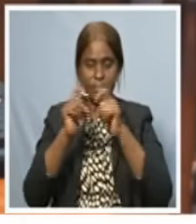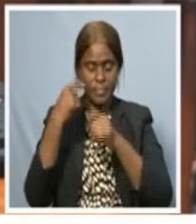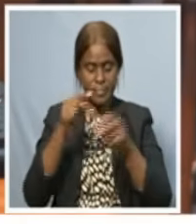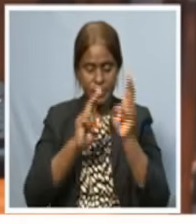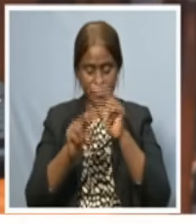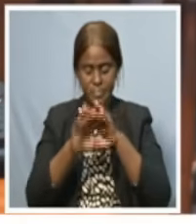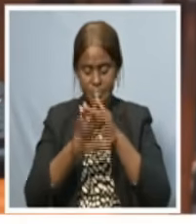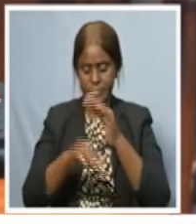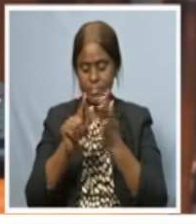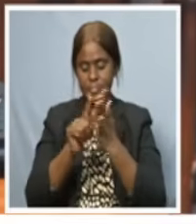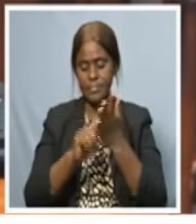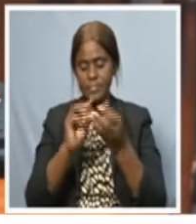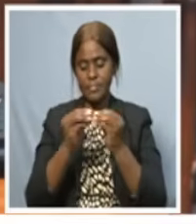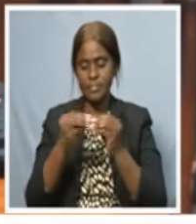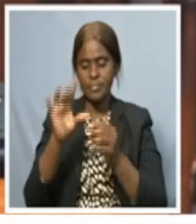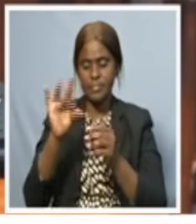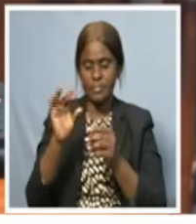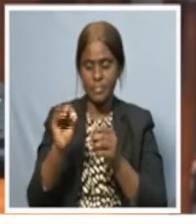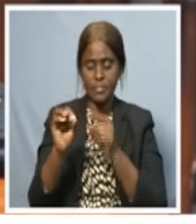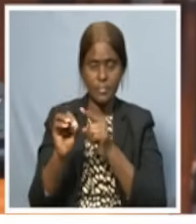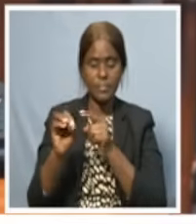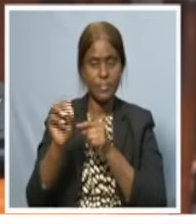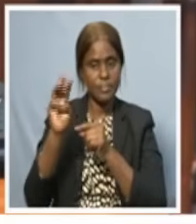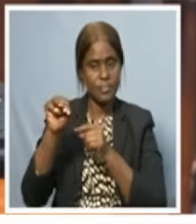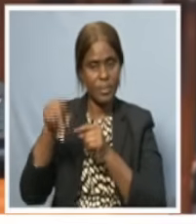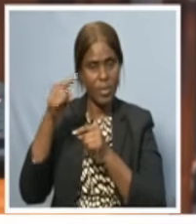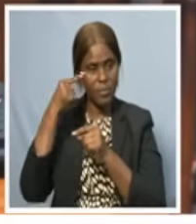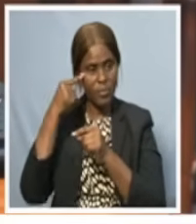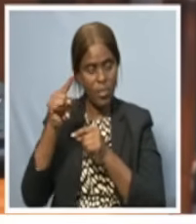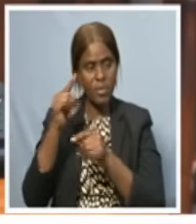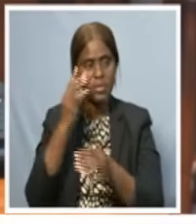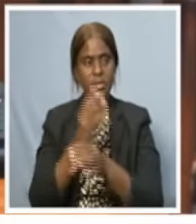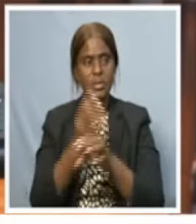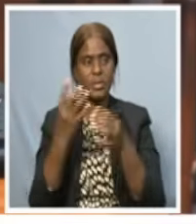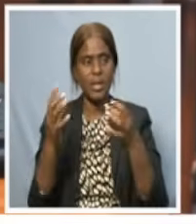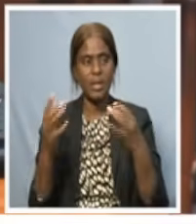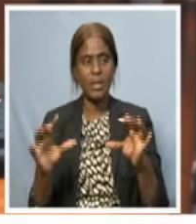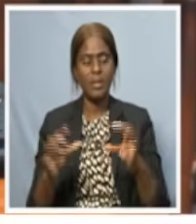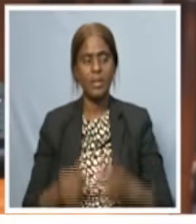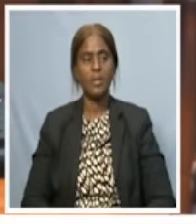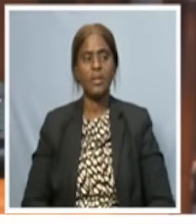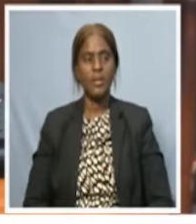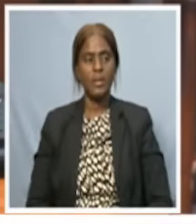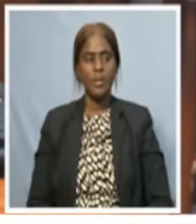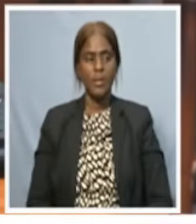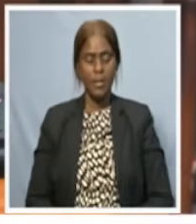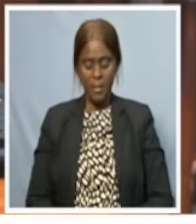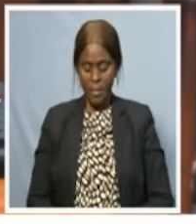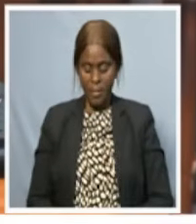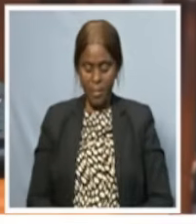Questions for oral answer understanding order number 80. The Honorable Member for Chinsali.